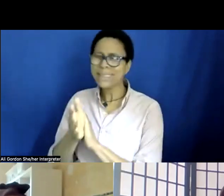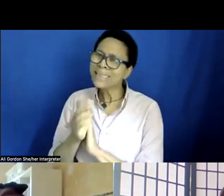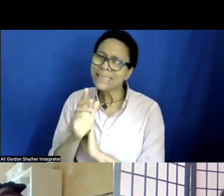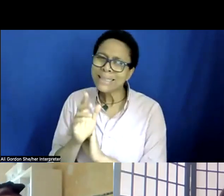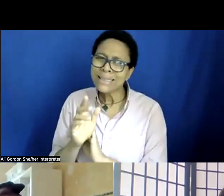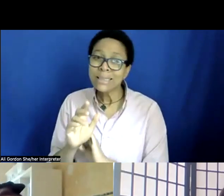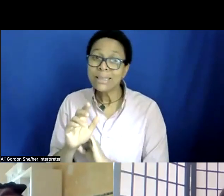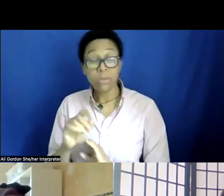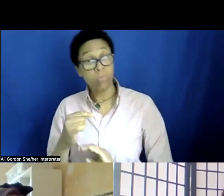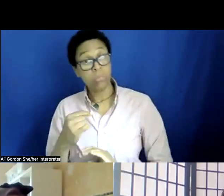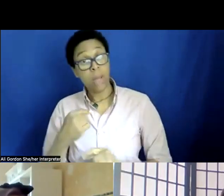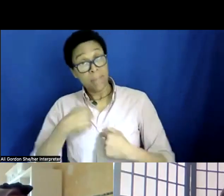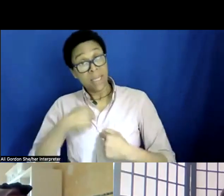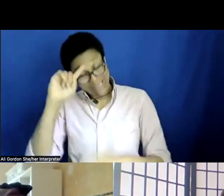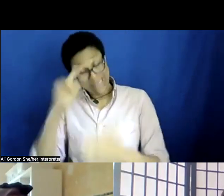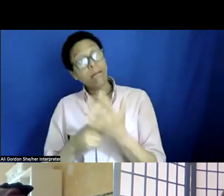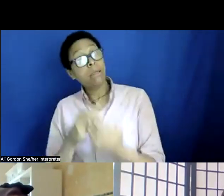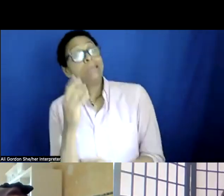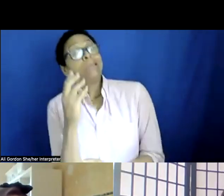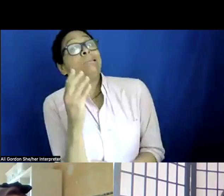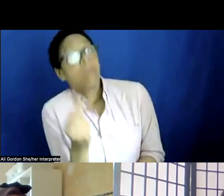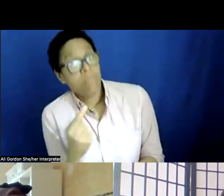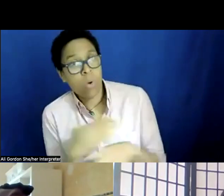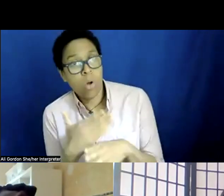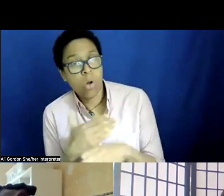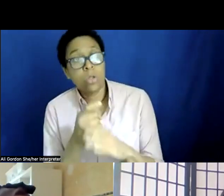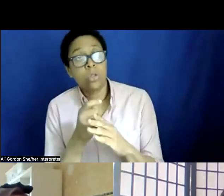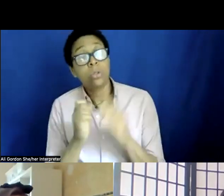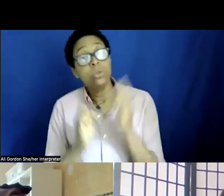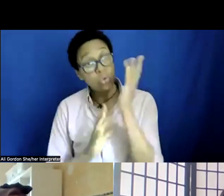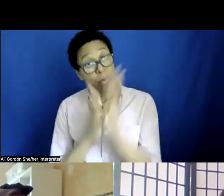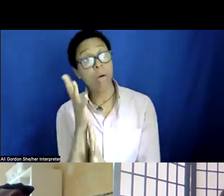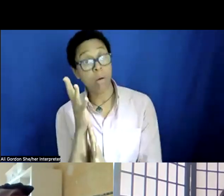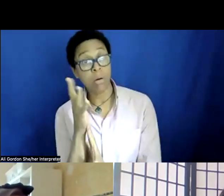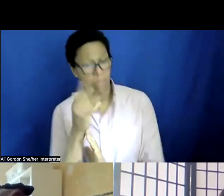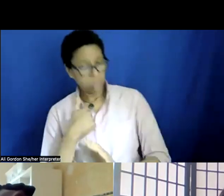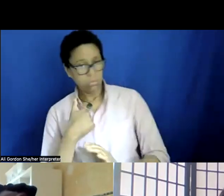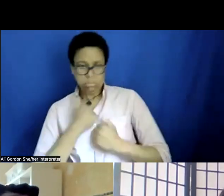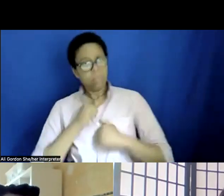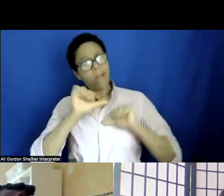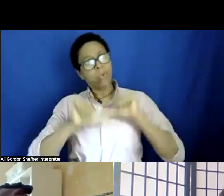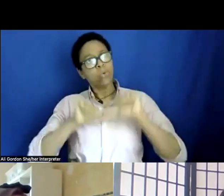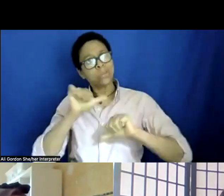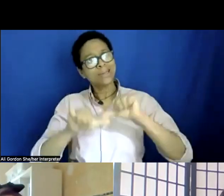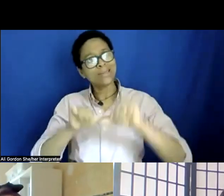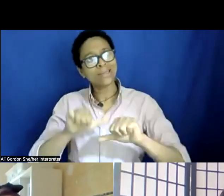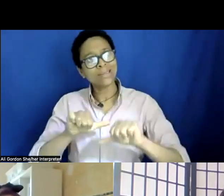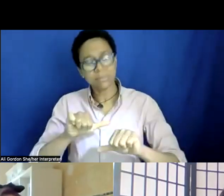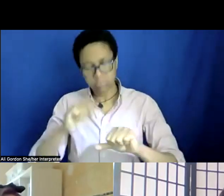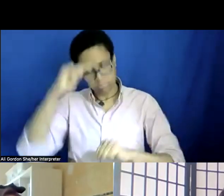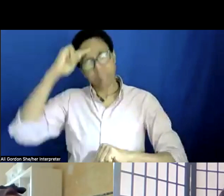that at the end because it was a paper sculpture made out of my notes. But that was part of my process. That was a conscious